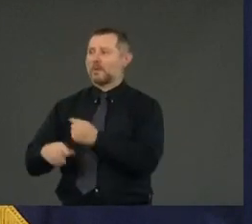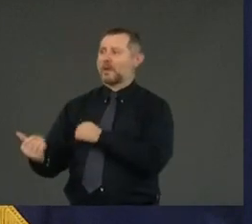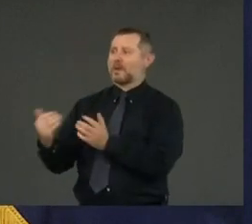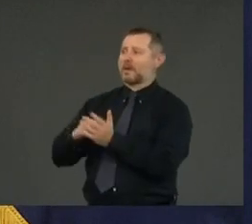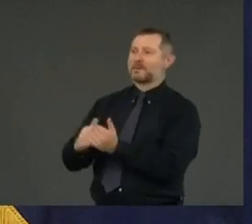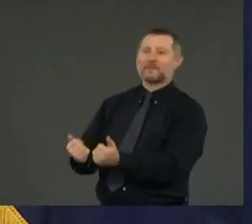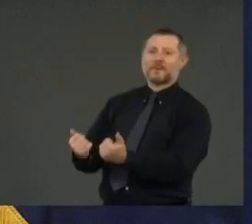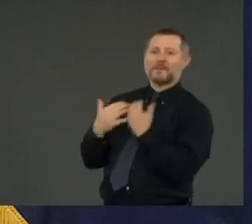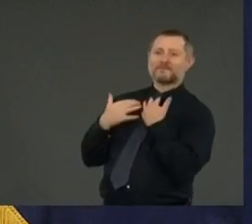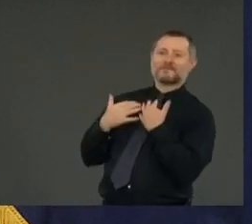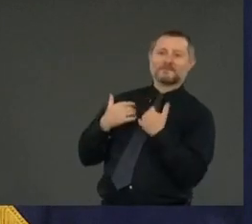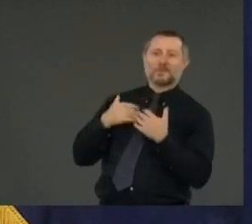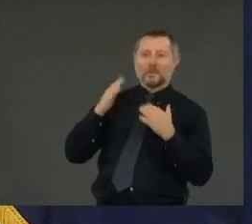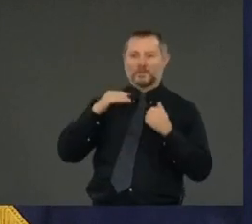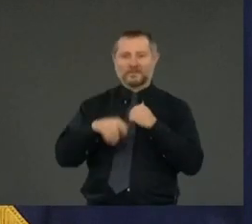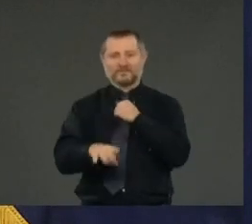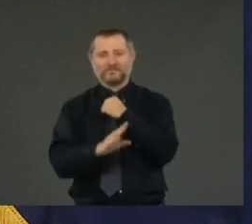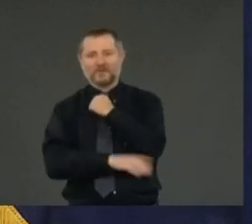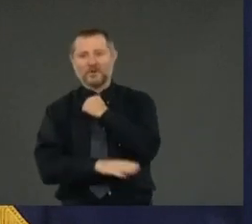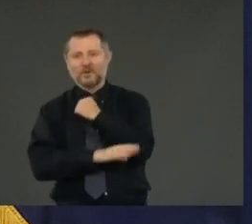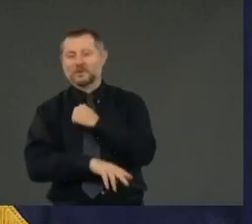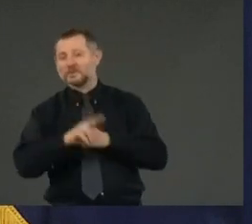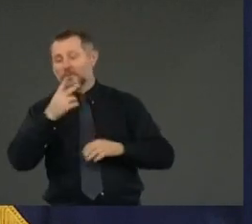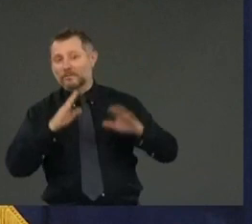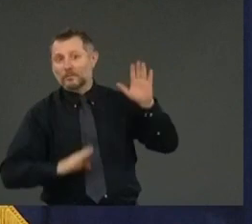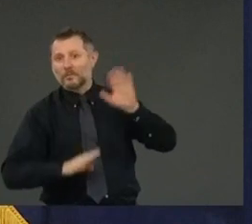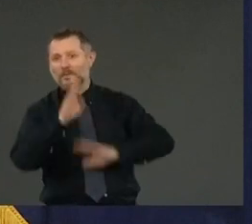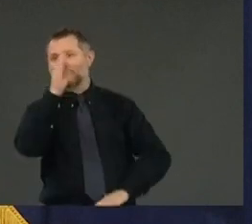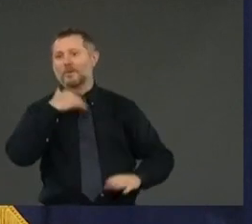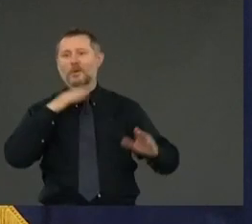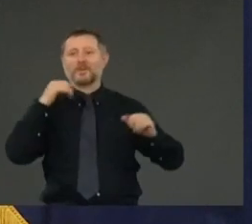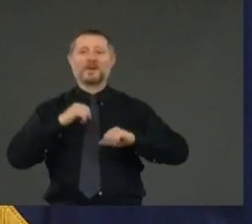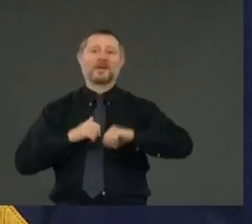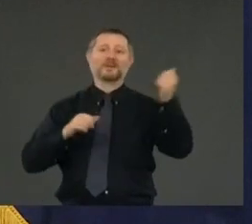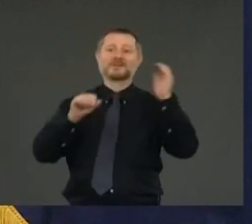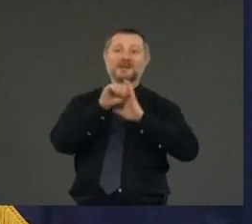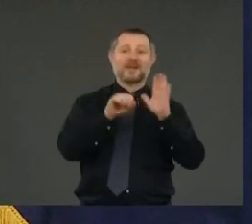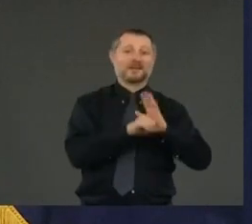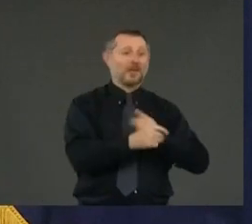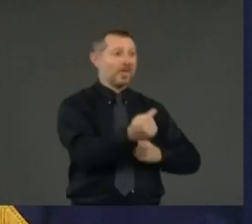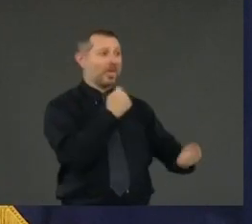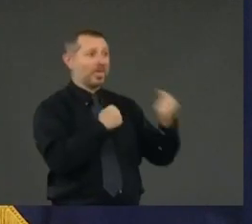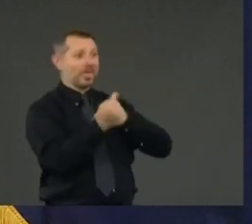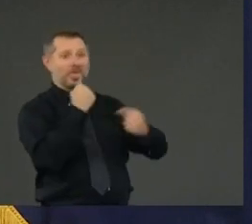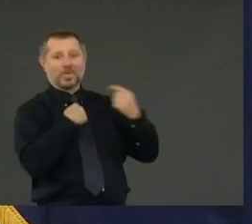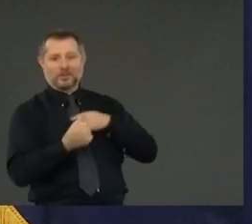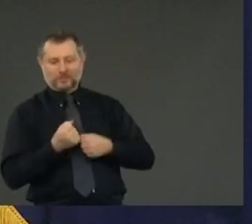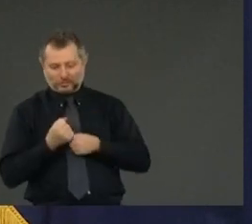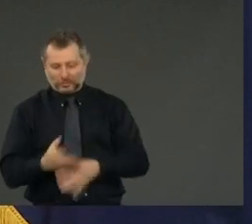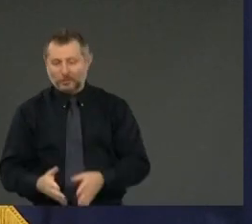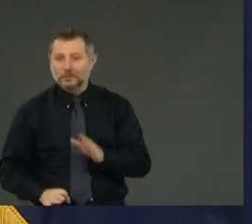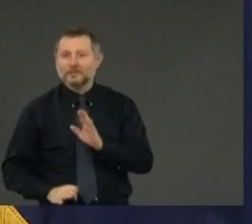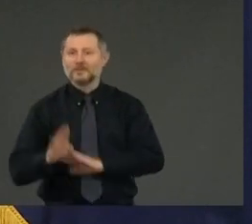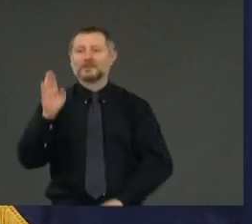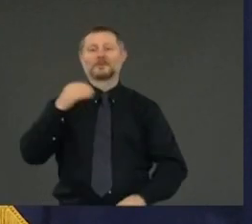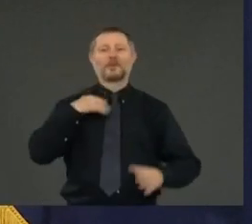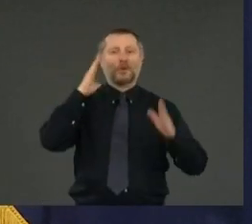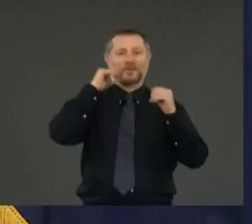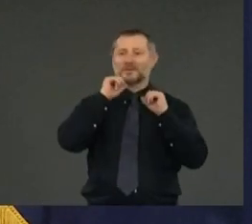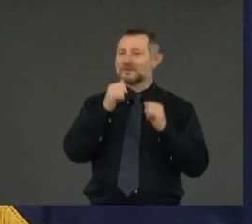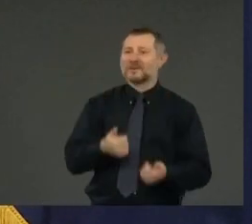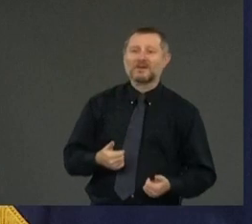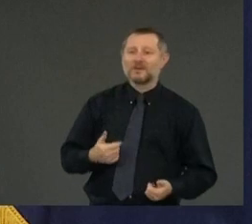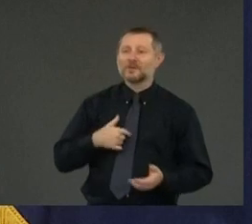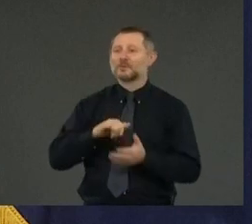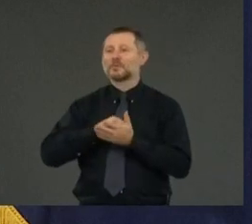in the fall. I hope we don't get a lot of people coming from other states and they raise our infection rate. I hope New Yorkers stay